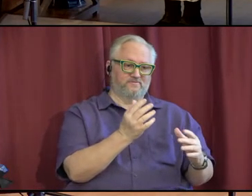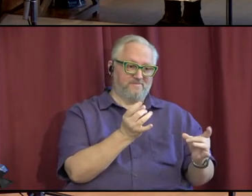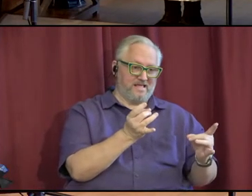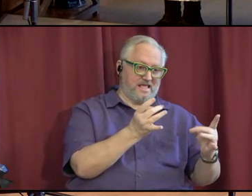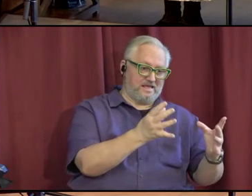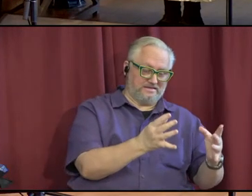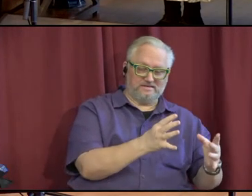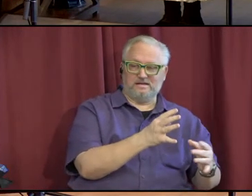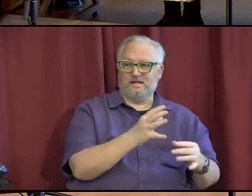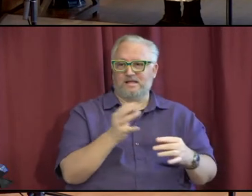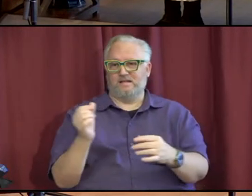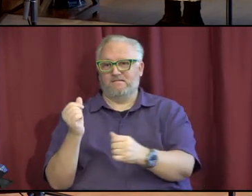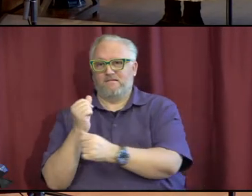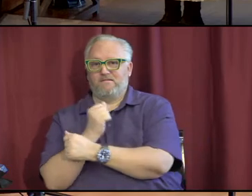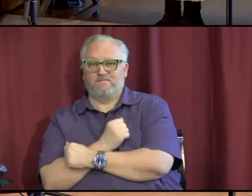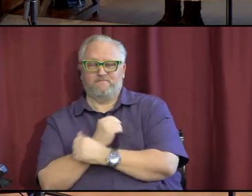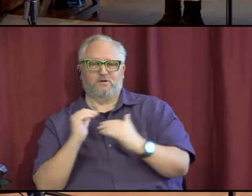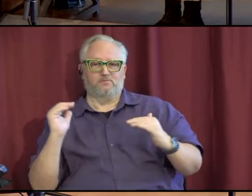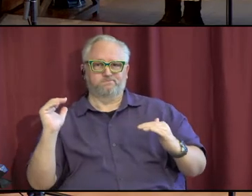hate and love.